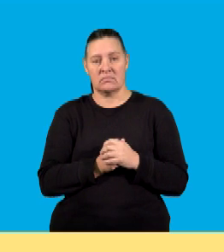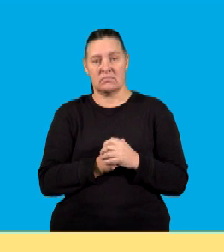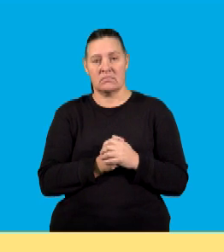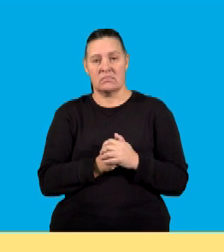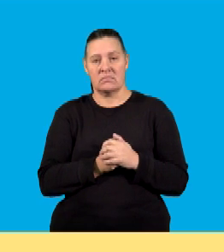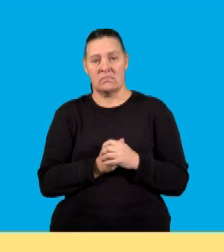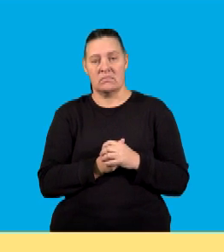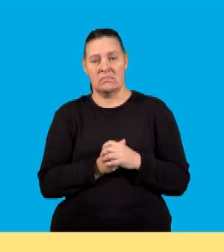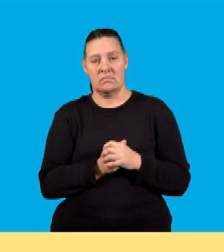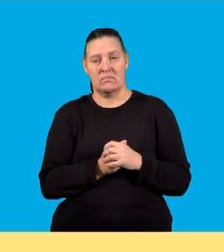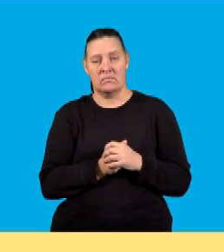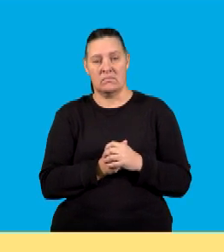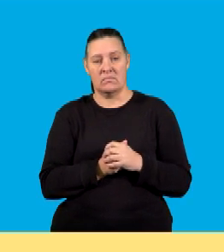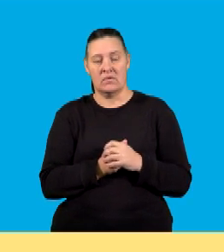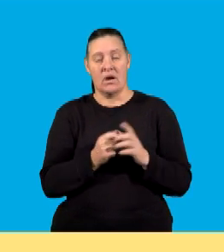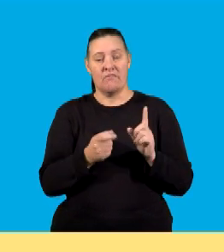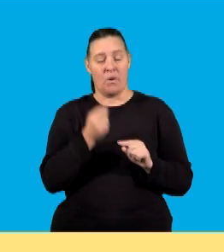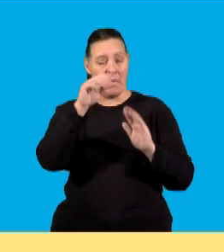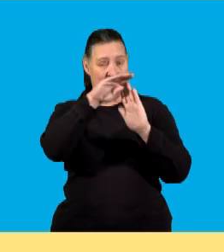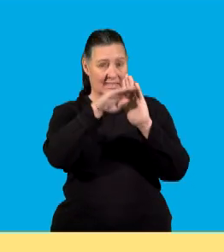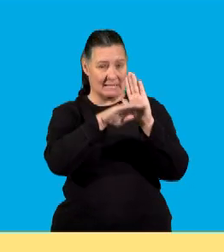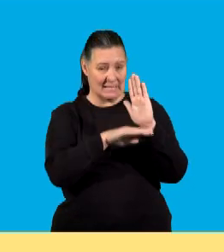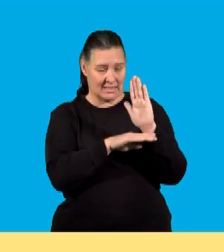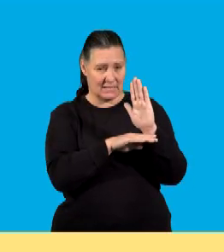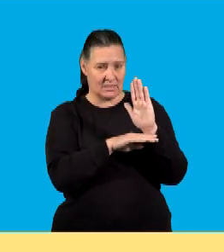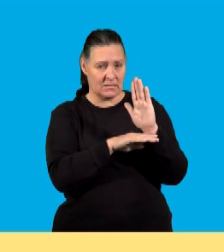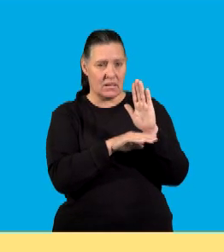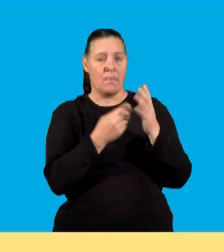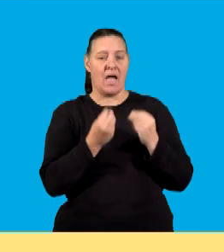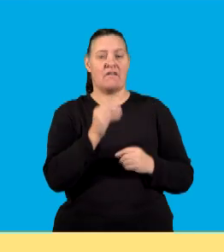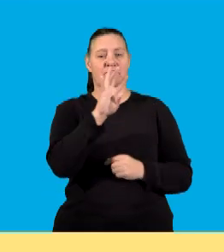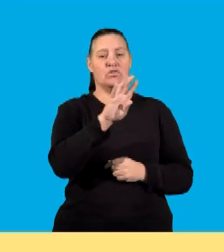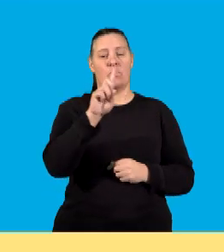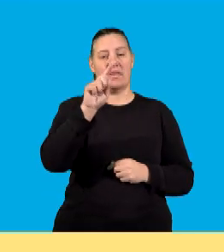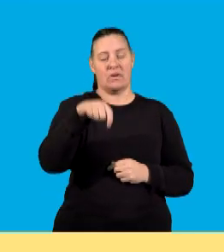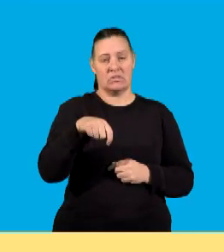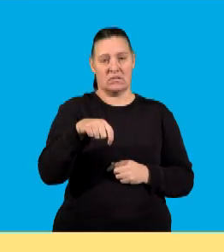control. And from the list of debtors, I have